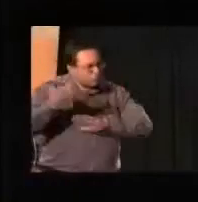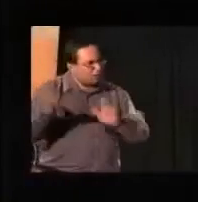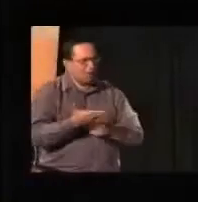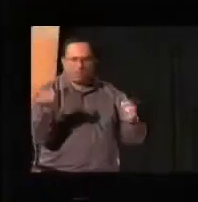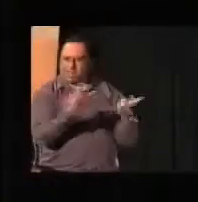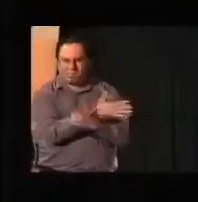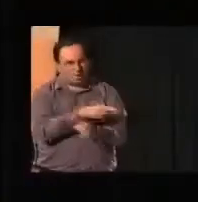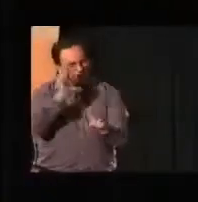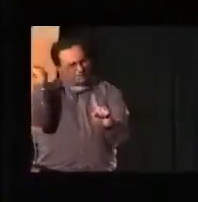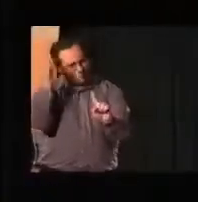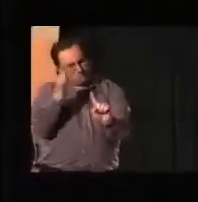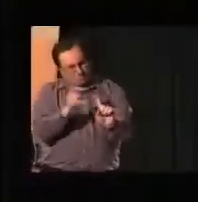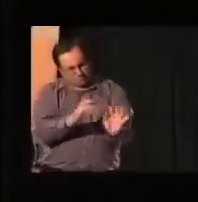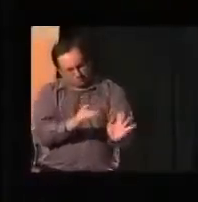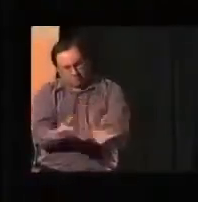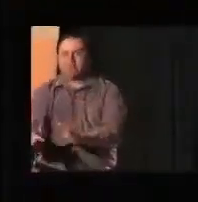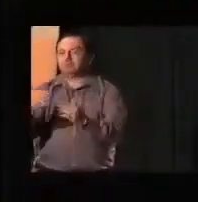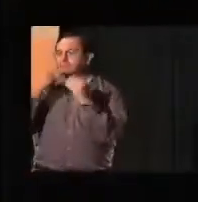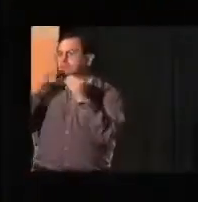details.